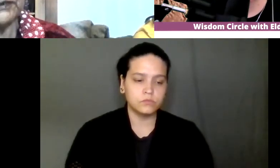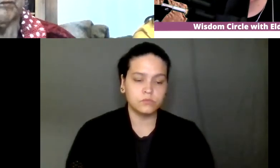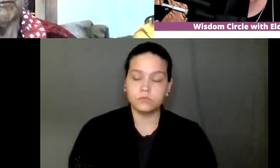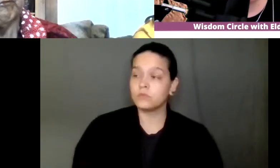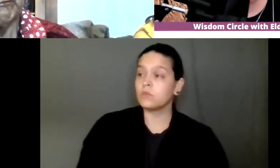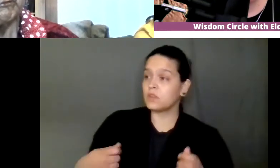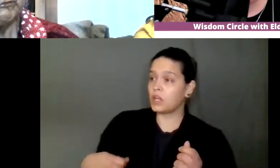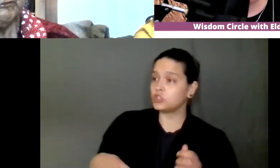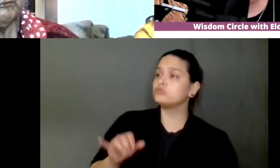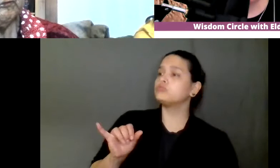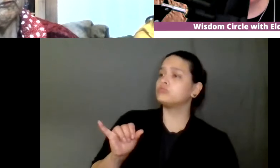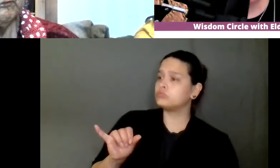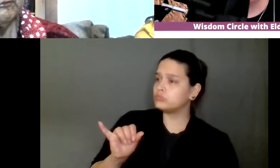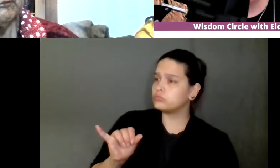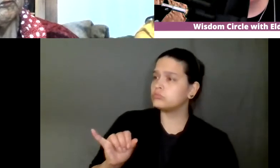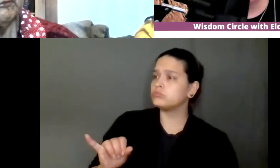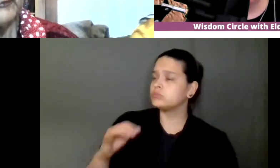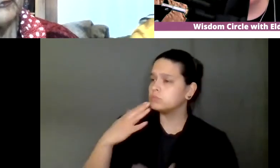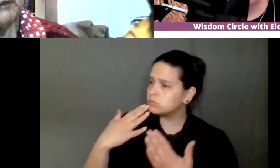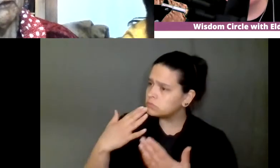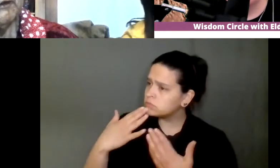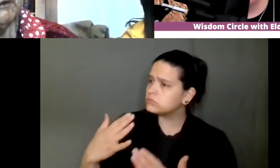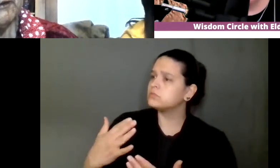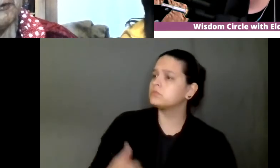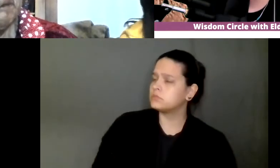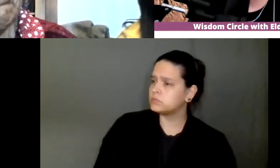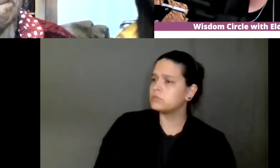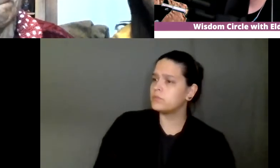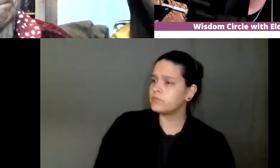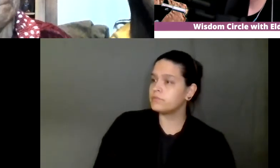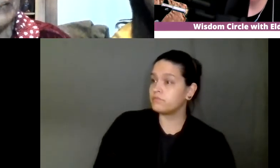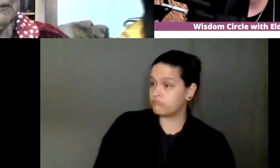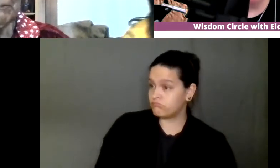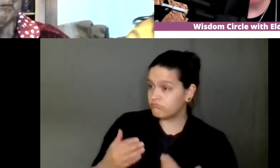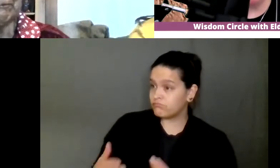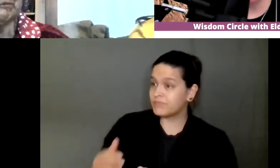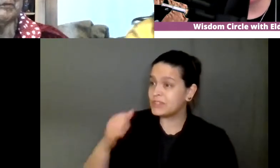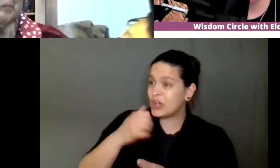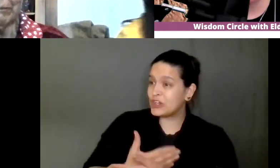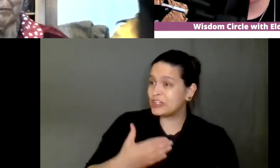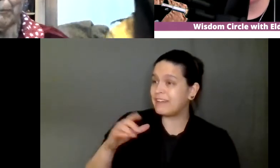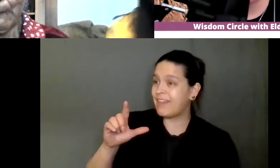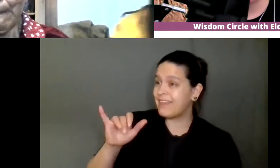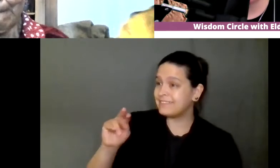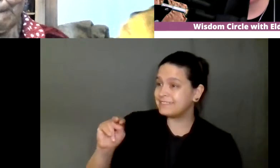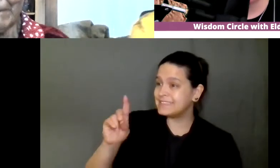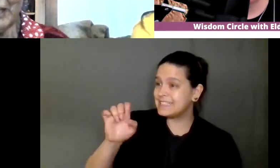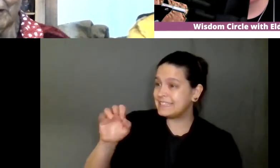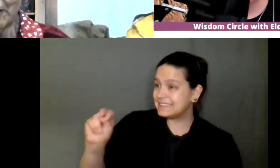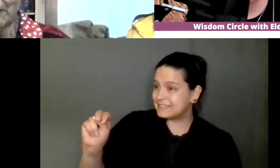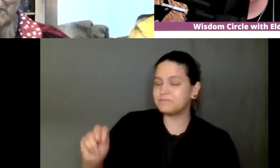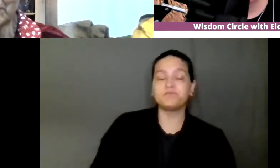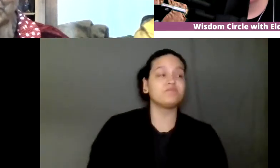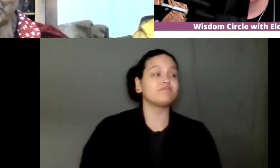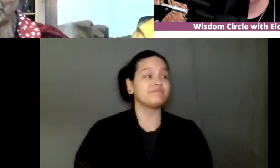yajin? So, yeah, I hear her. I don't know, Lynn Dean. So it's a really cute story. My